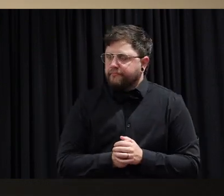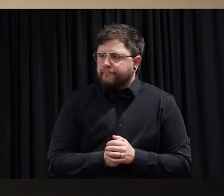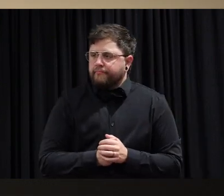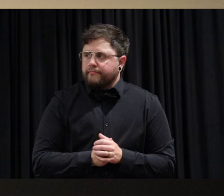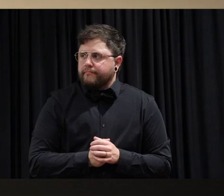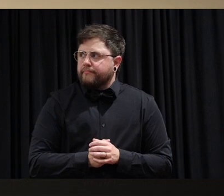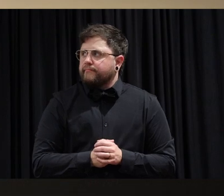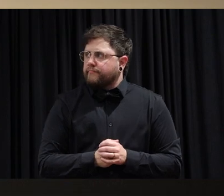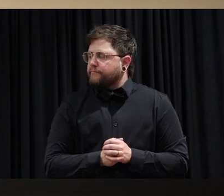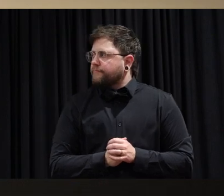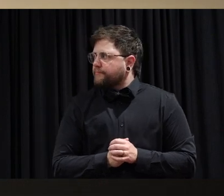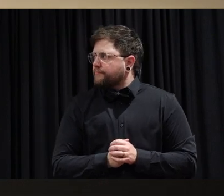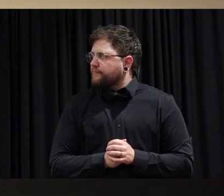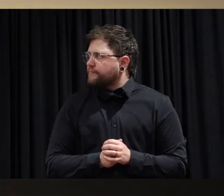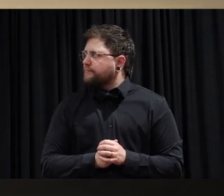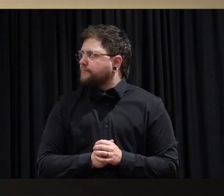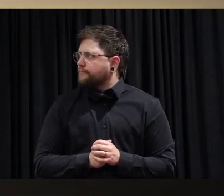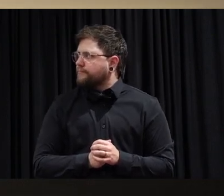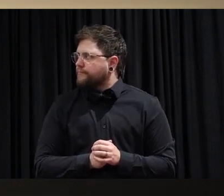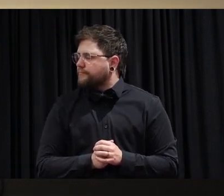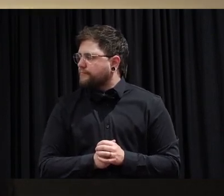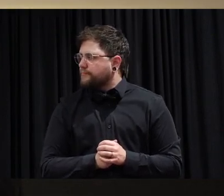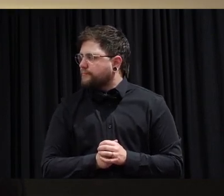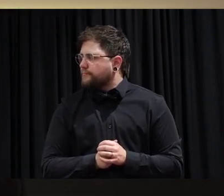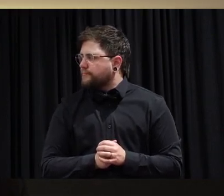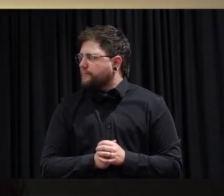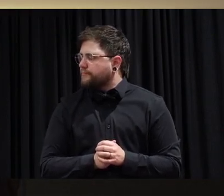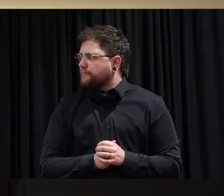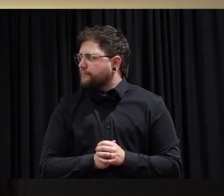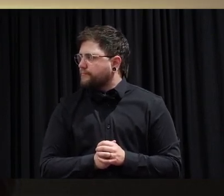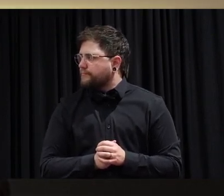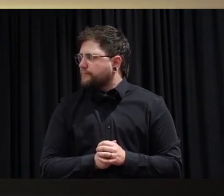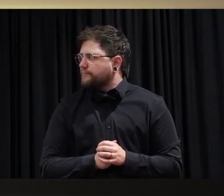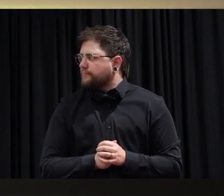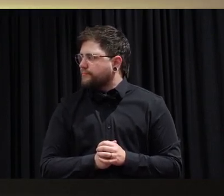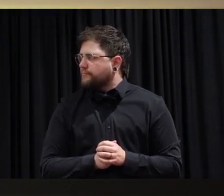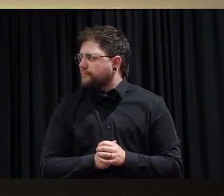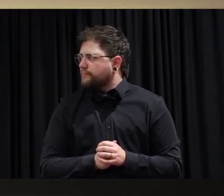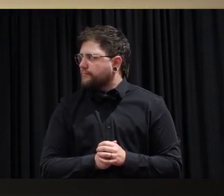Give me just a moment. We'll start out, I'm going to scoot this over a little bit.